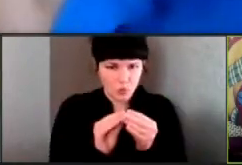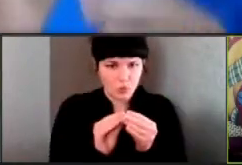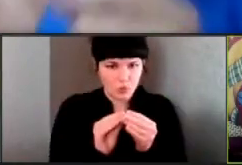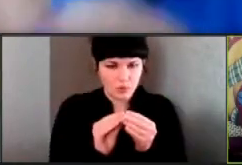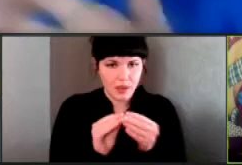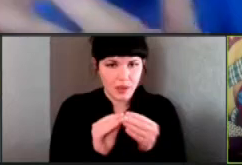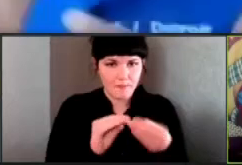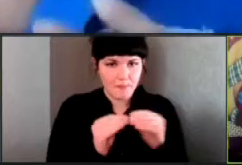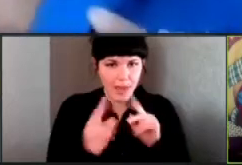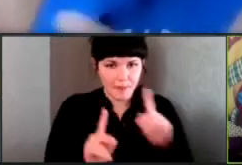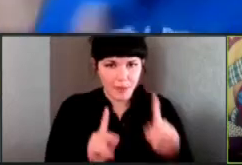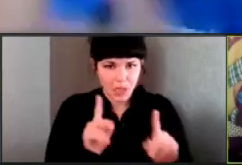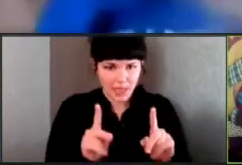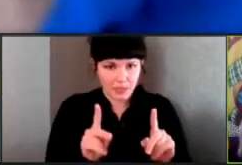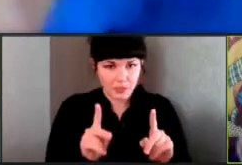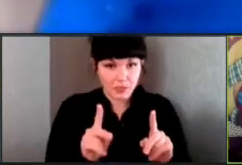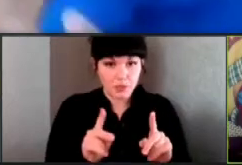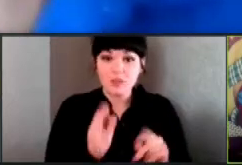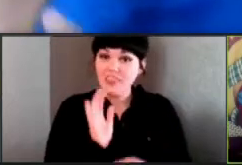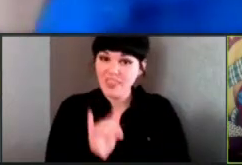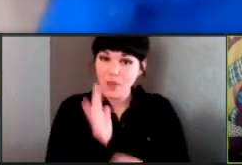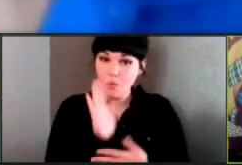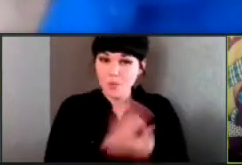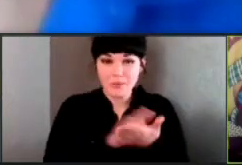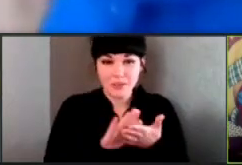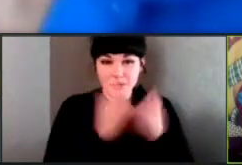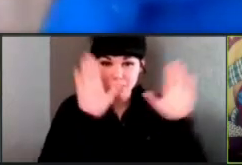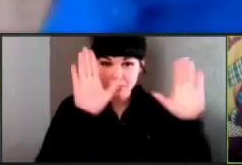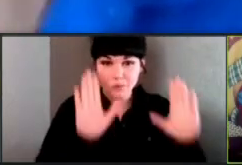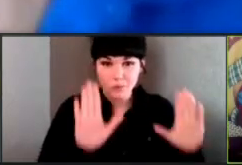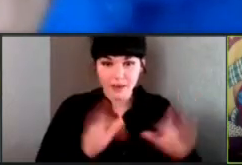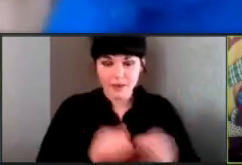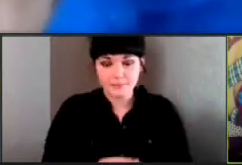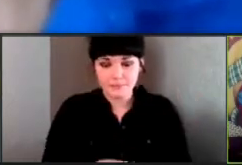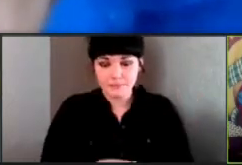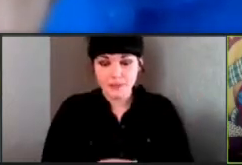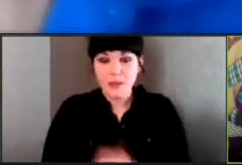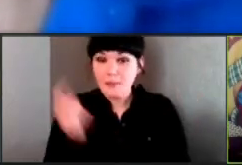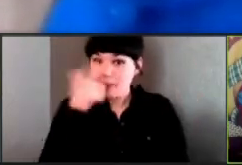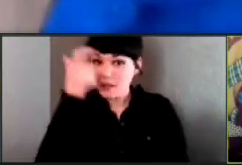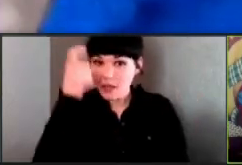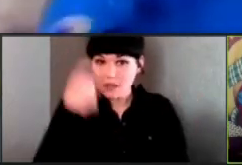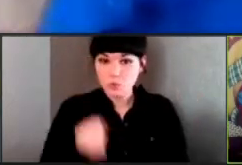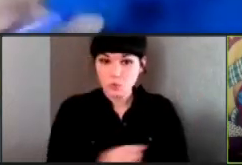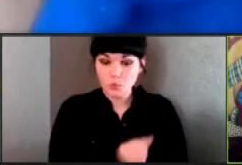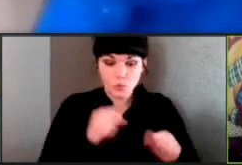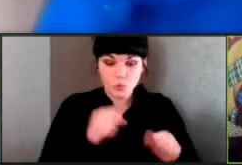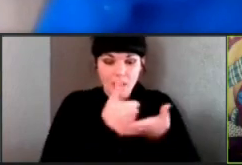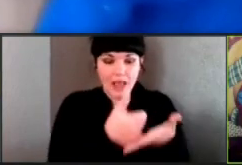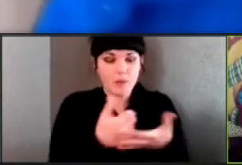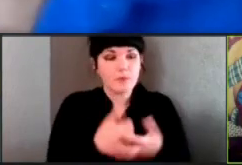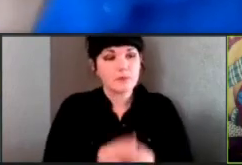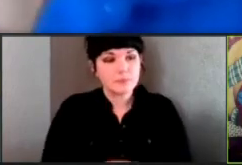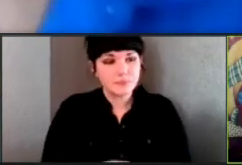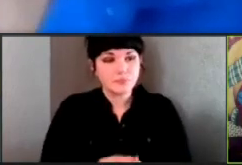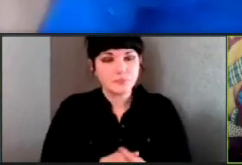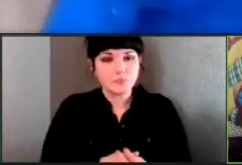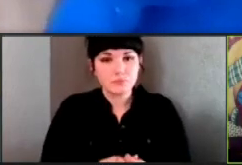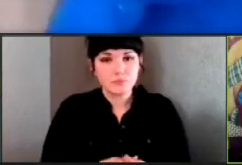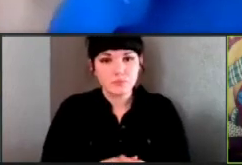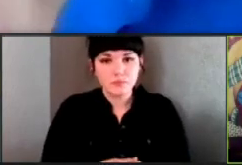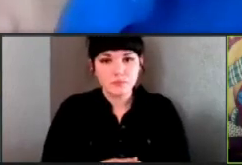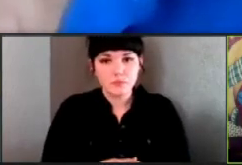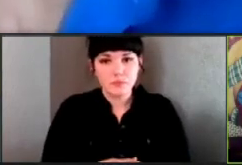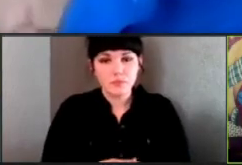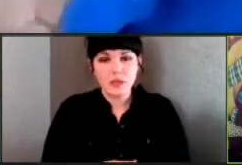because we can help. All of us here want to make sure that more of us in the community that want to get the vaccine get access.